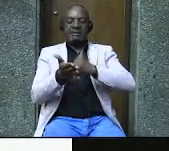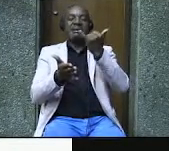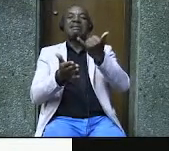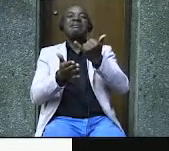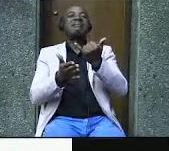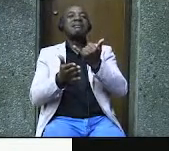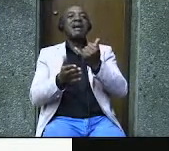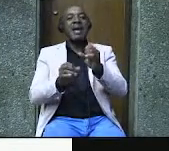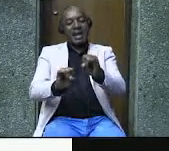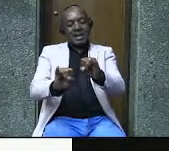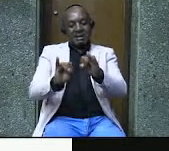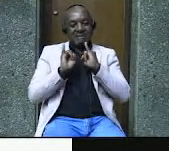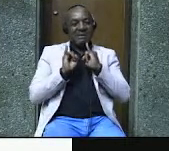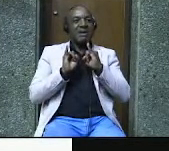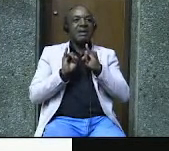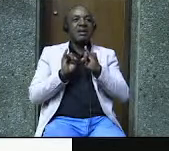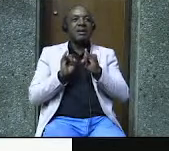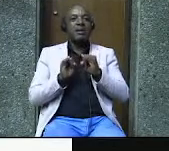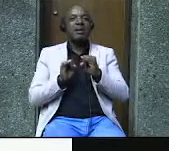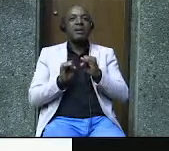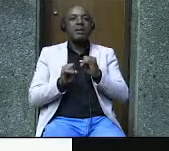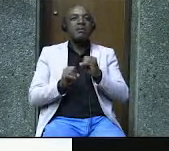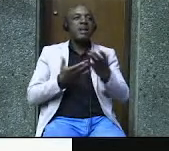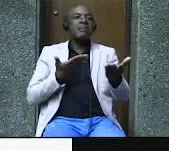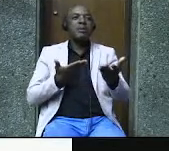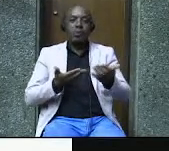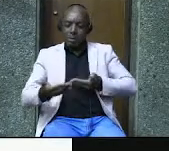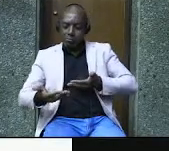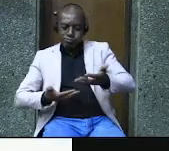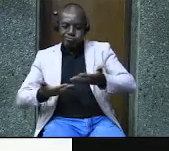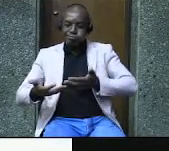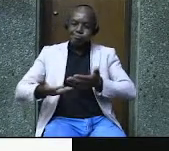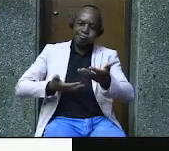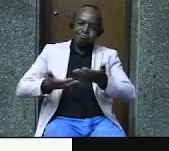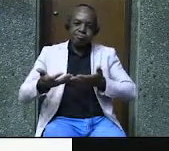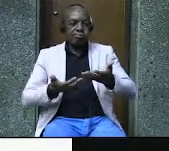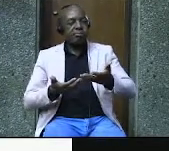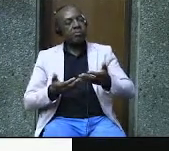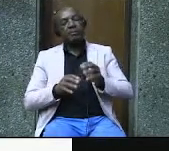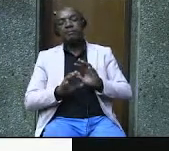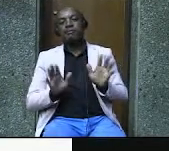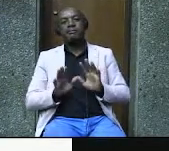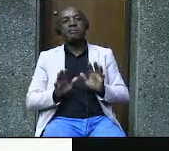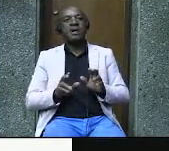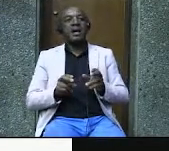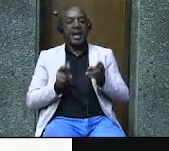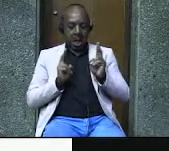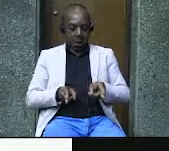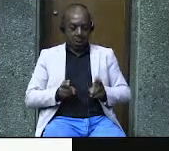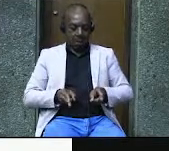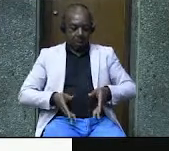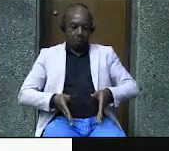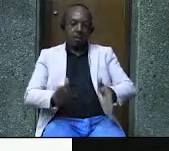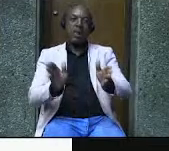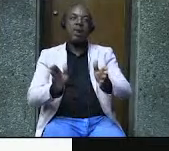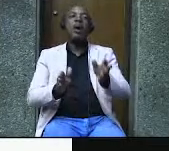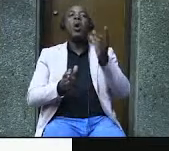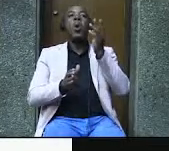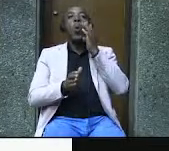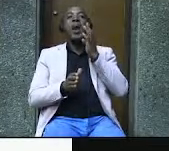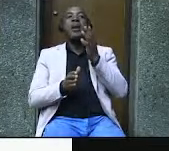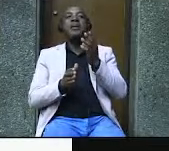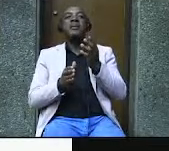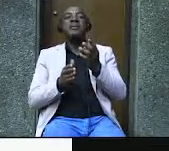to negotiate a bargain in the normal course, as you normally do when